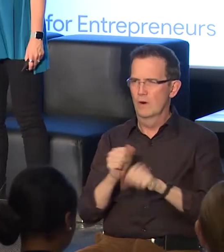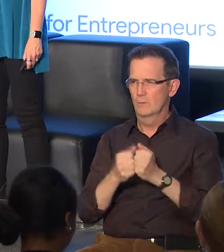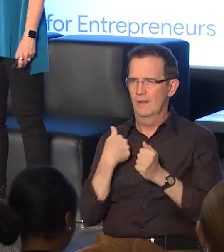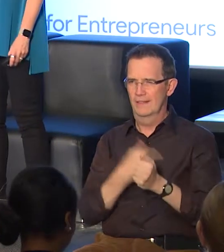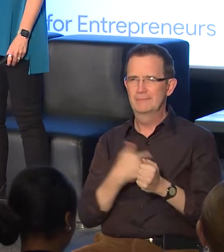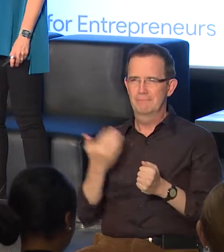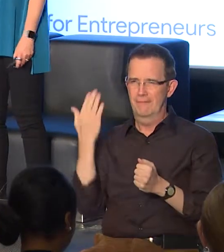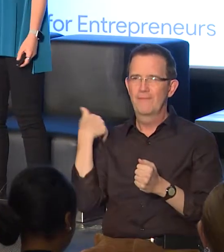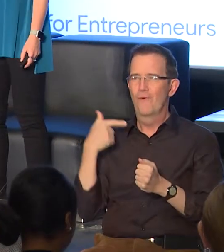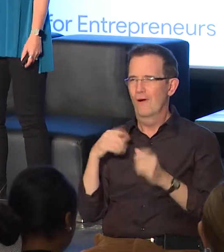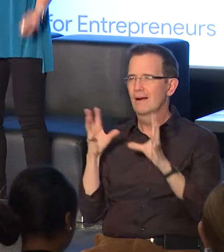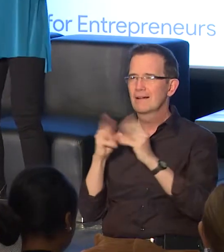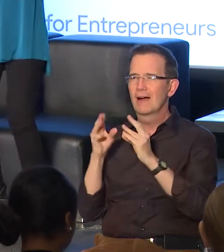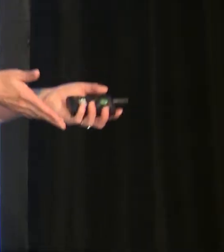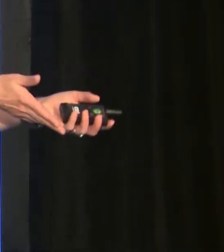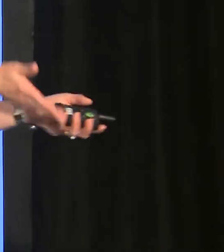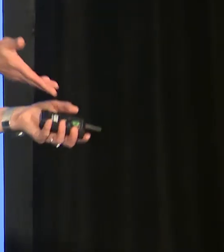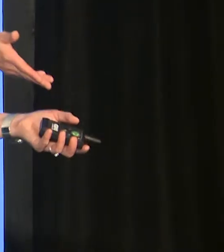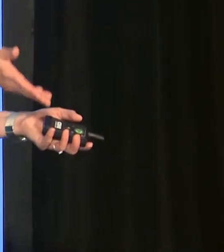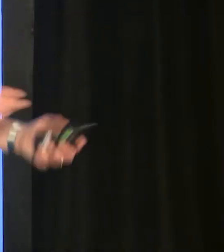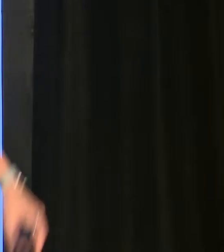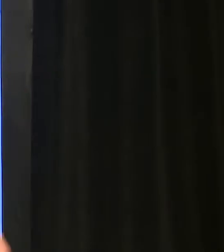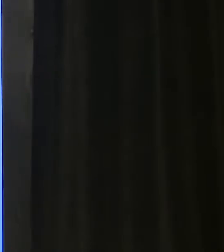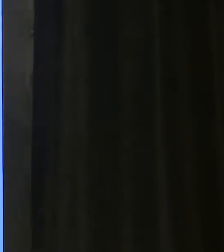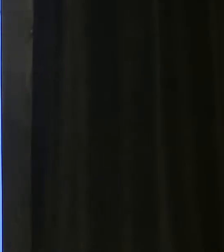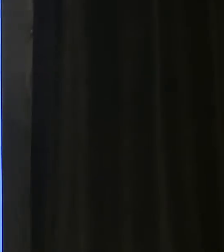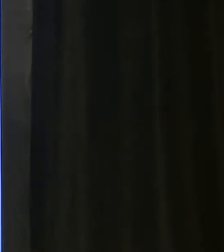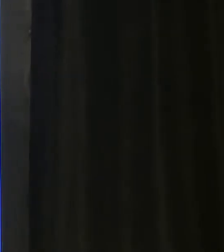Seattle. We also have ASL